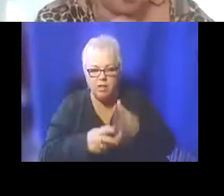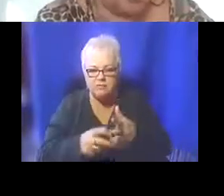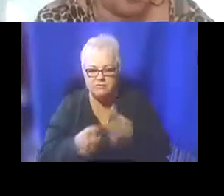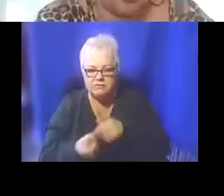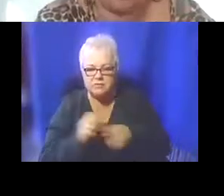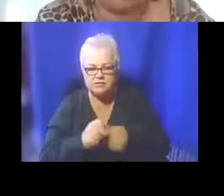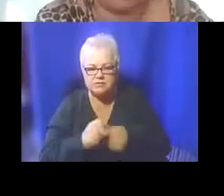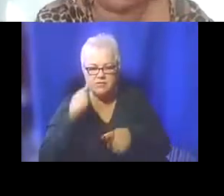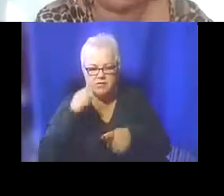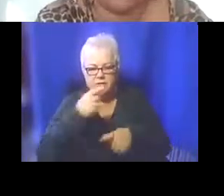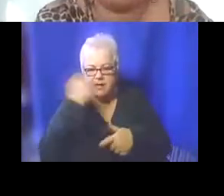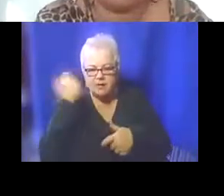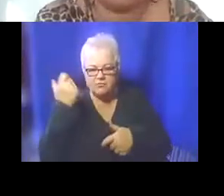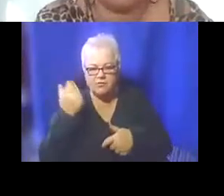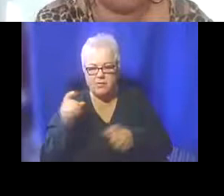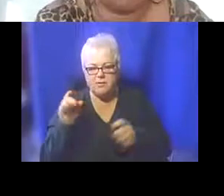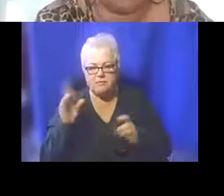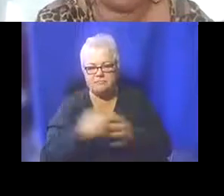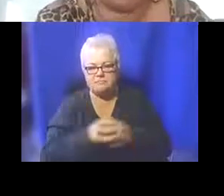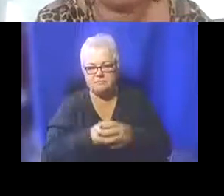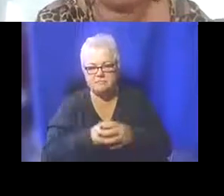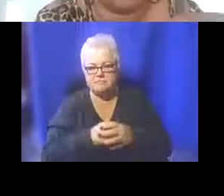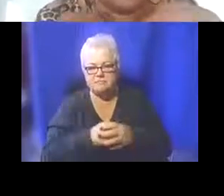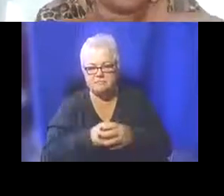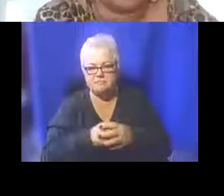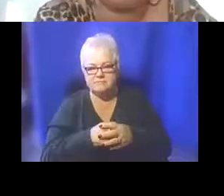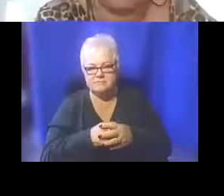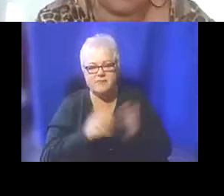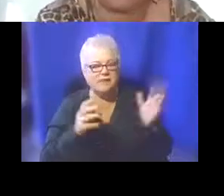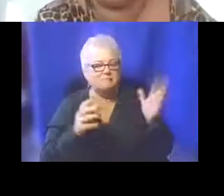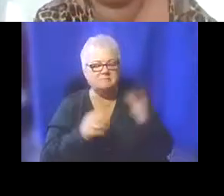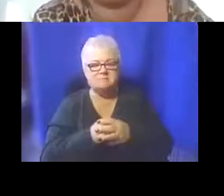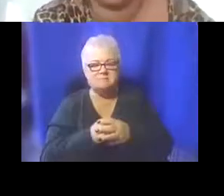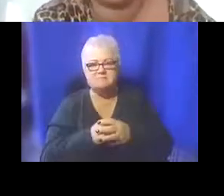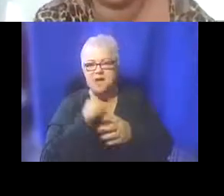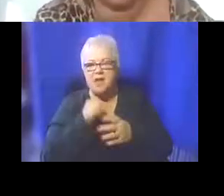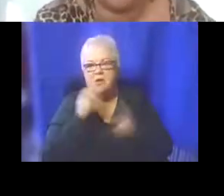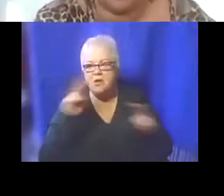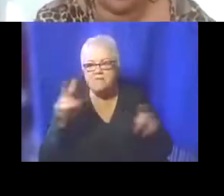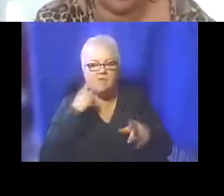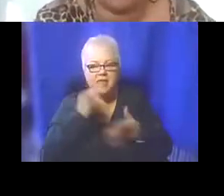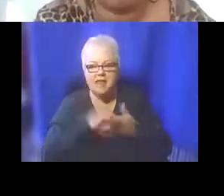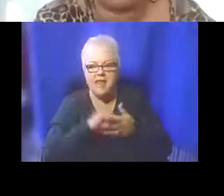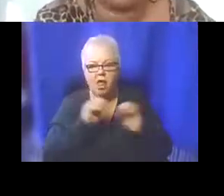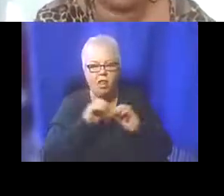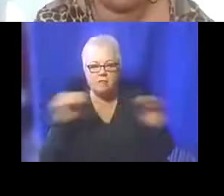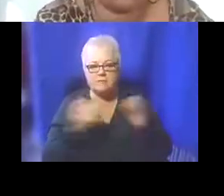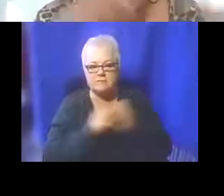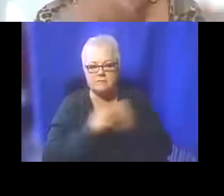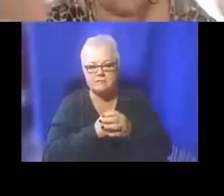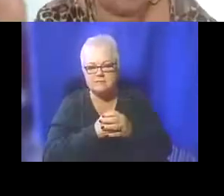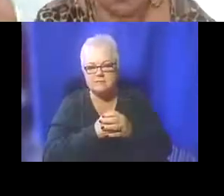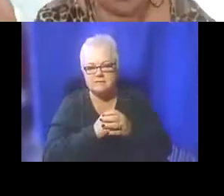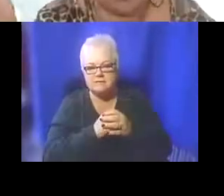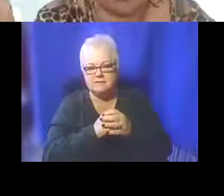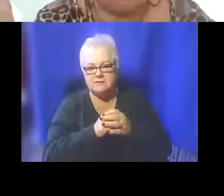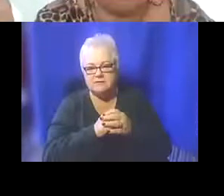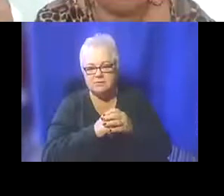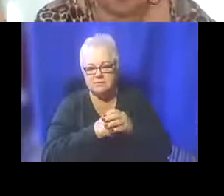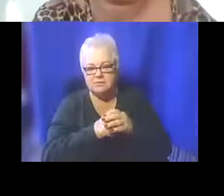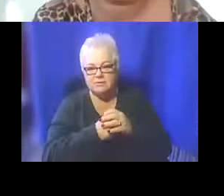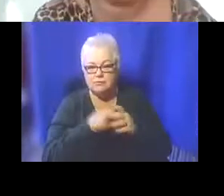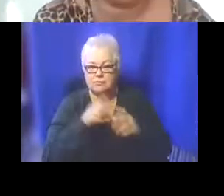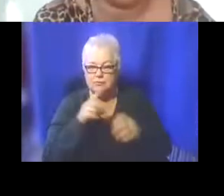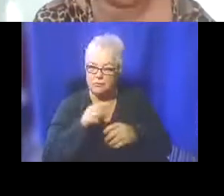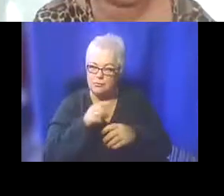trauma? And he said, no, like that's not even something we conceptual, like that's not even something that's taught to us. And so I said, well, do you